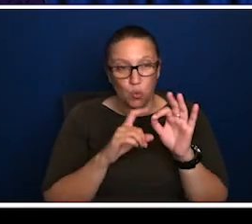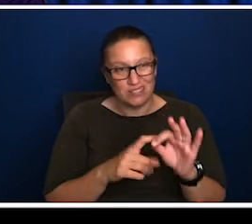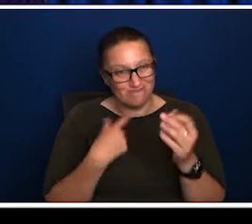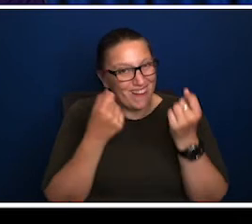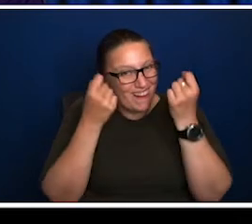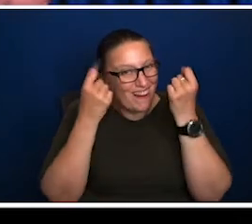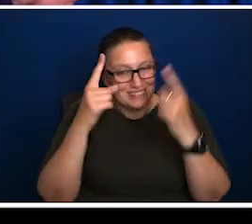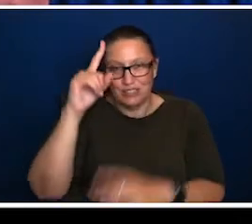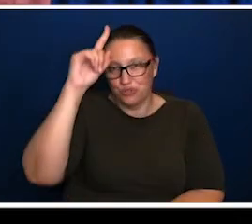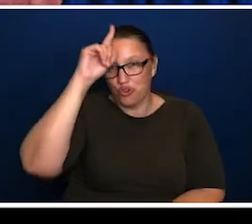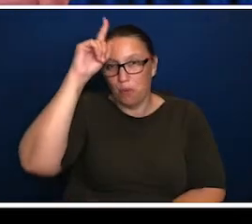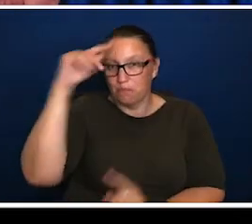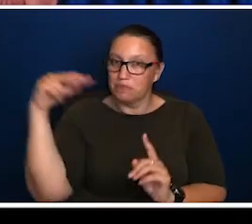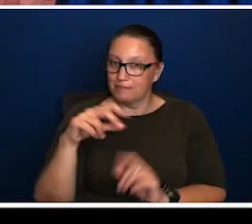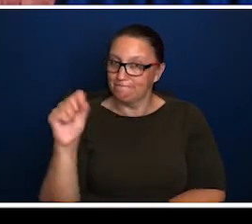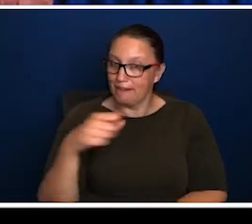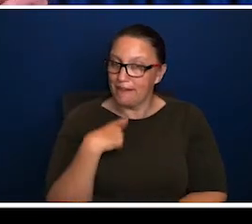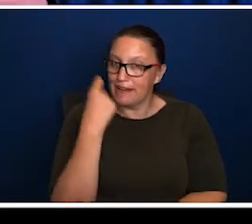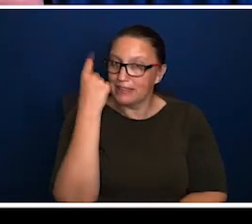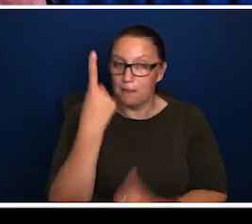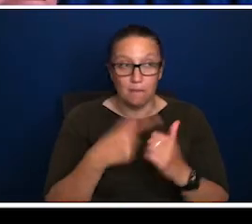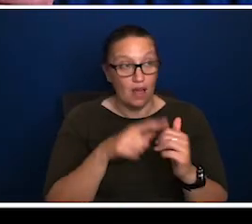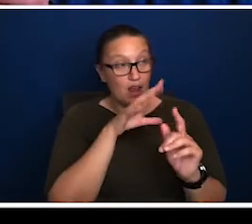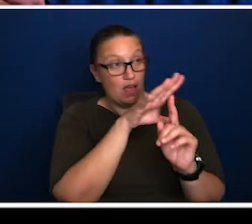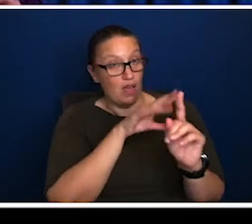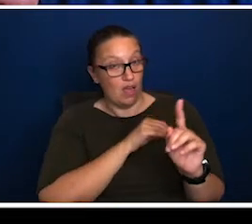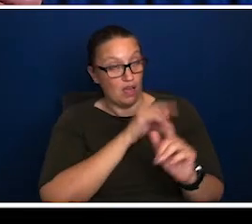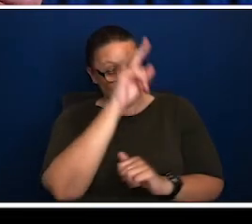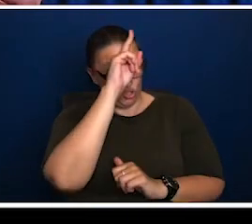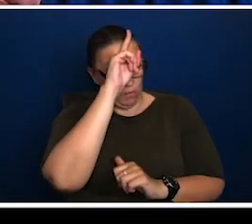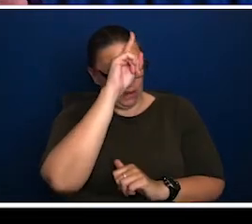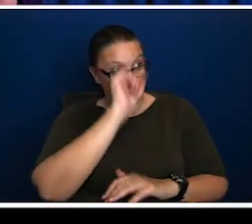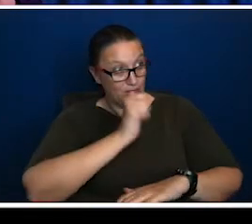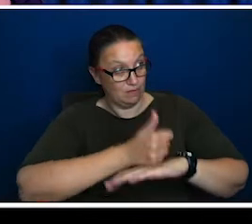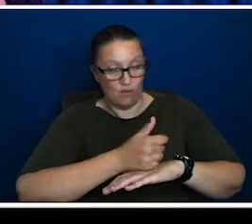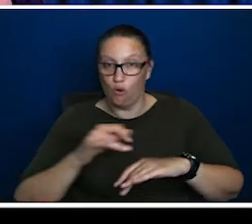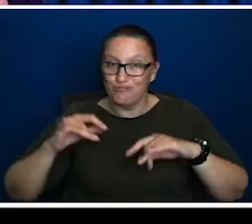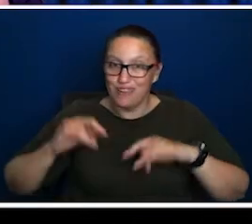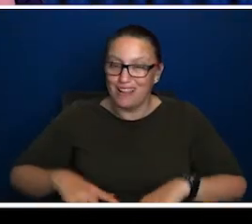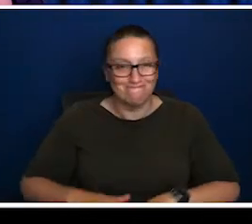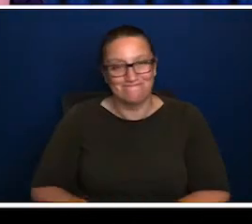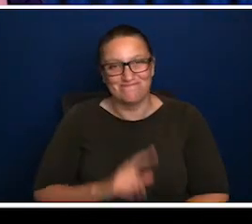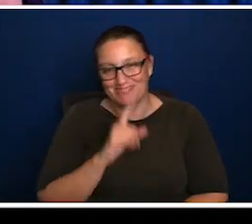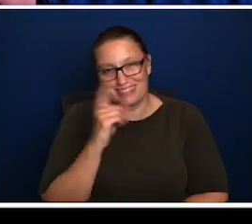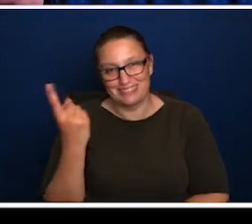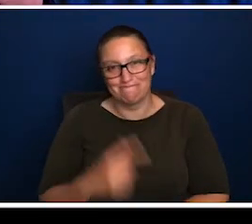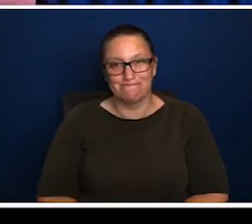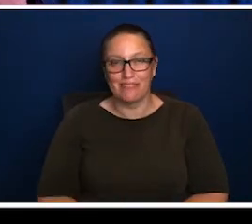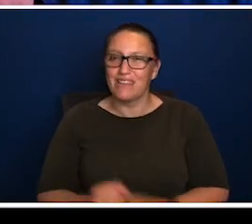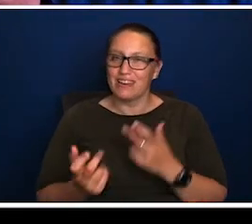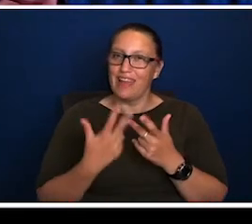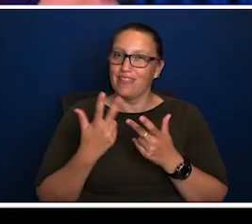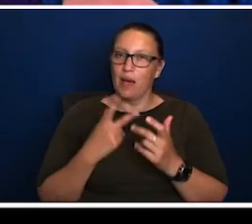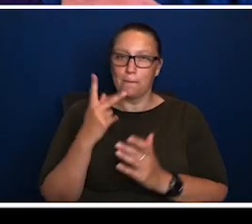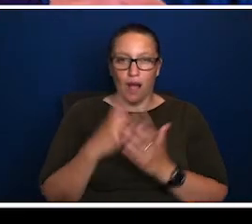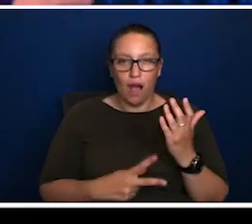That's that part of it. So in a sense, the constitutional question, I understand the German perspective, but it's very difficult to replicate a